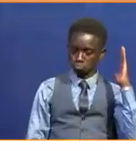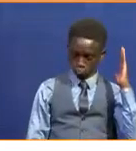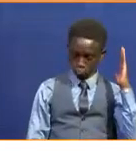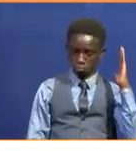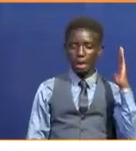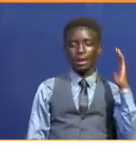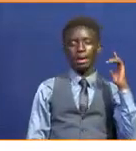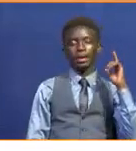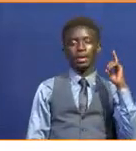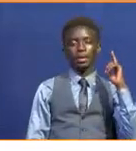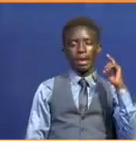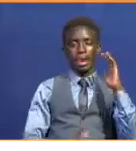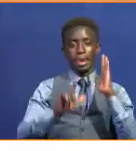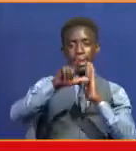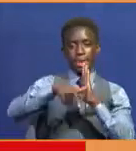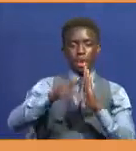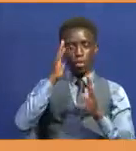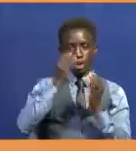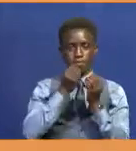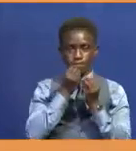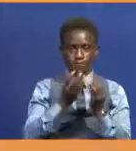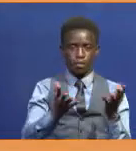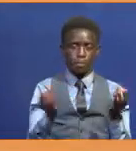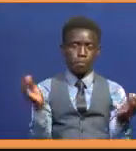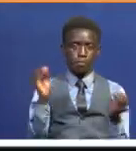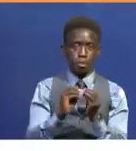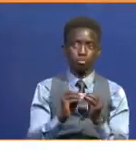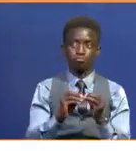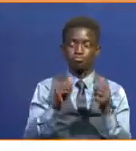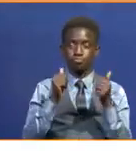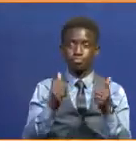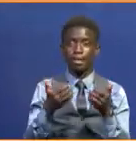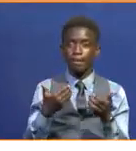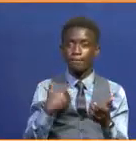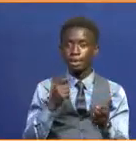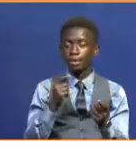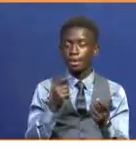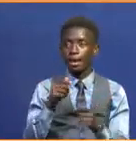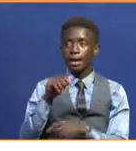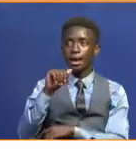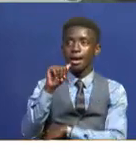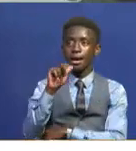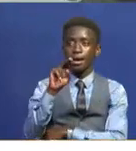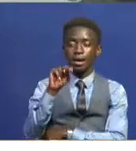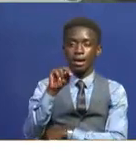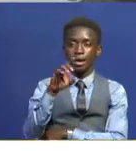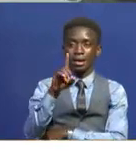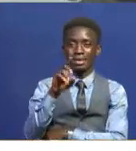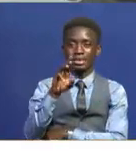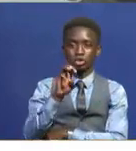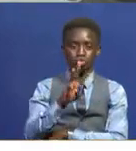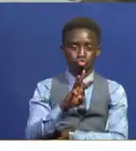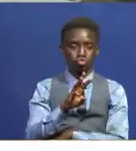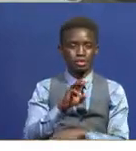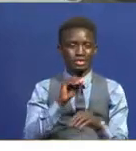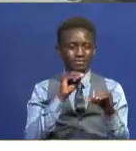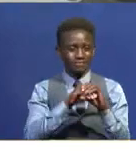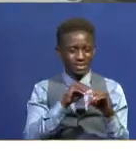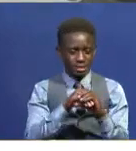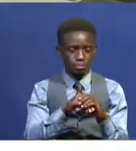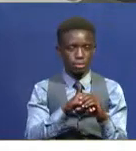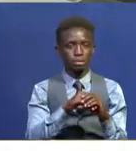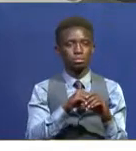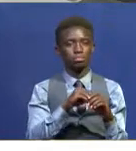regards to that. But let's come back to my interview here. We have Andrew Caesar, investment and audit expert from Brian